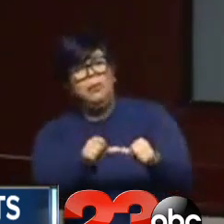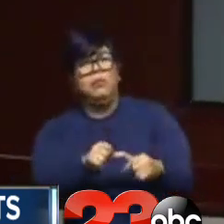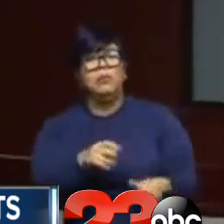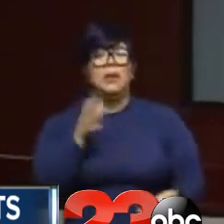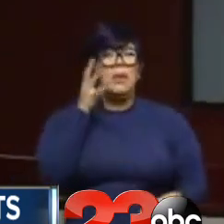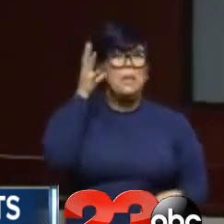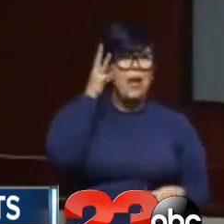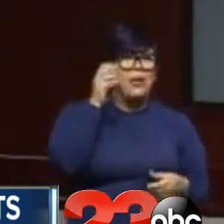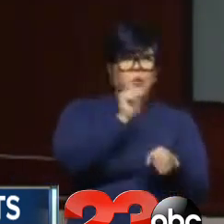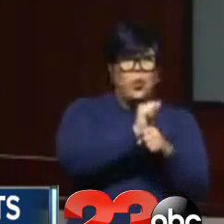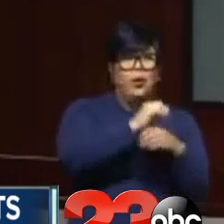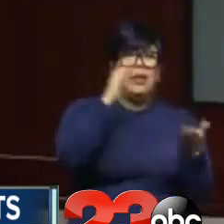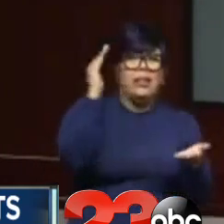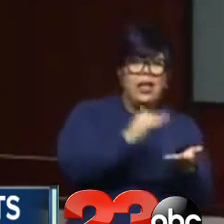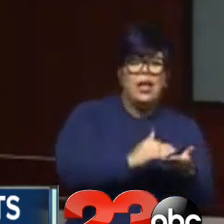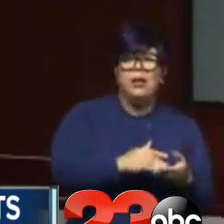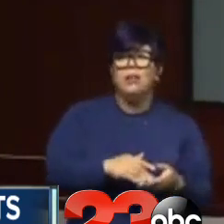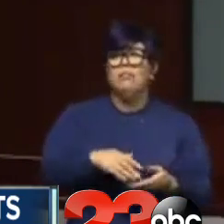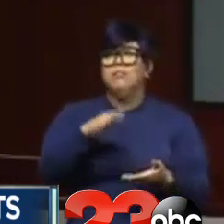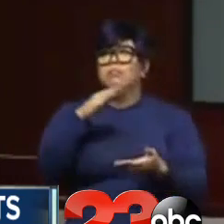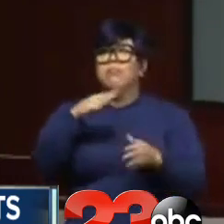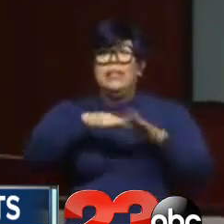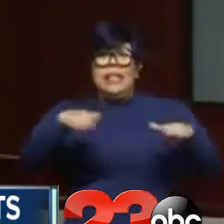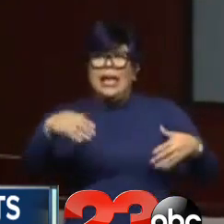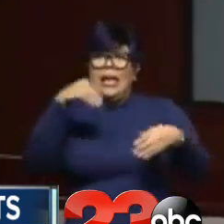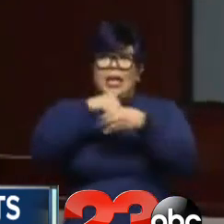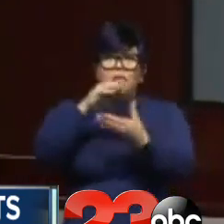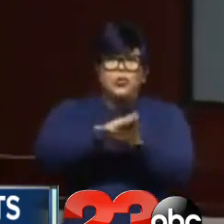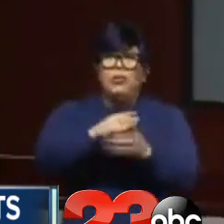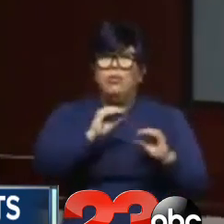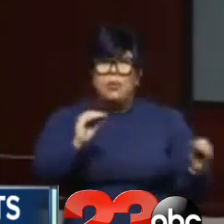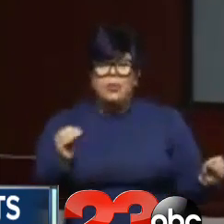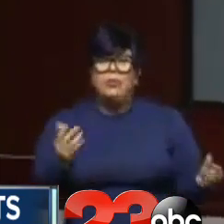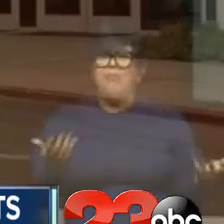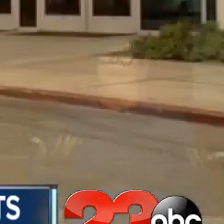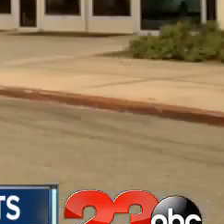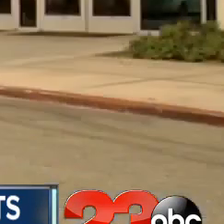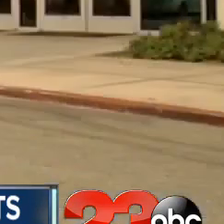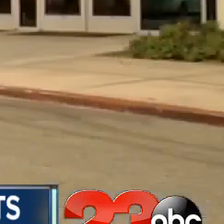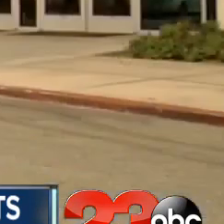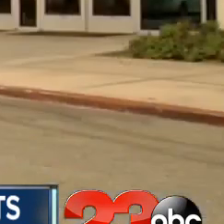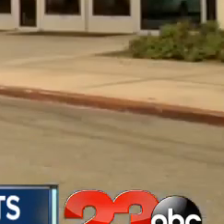of work and their children out of the classroom longer.